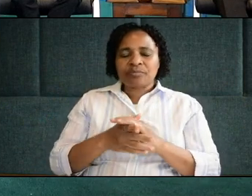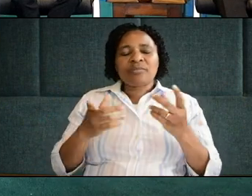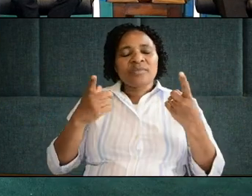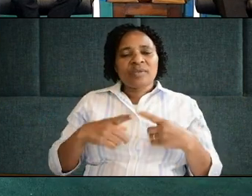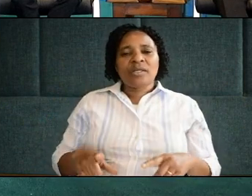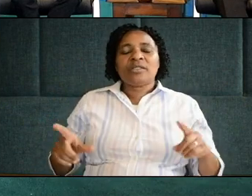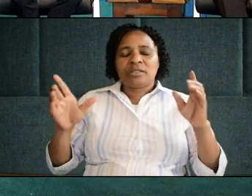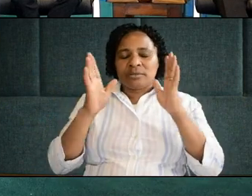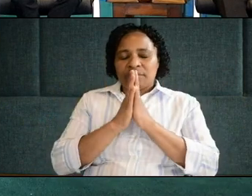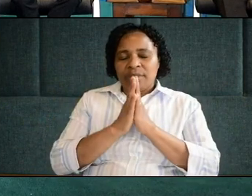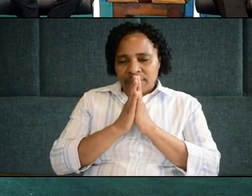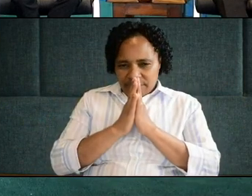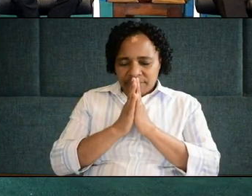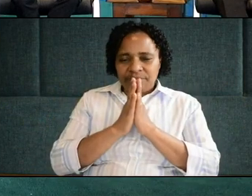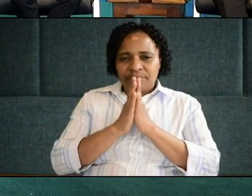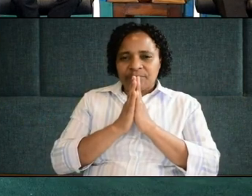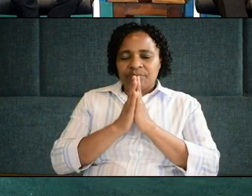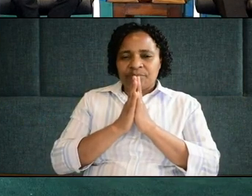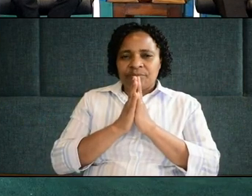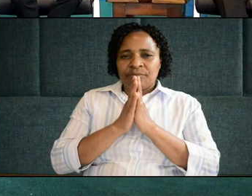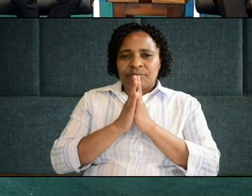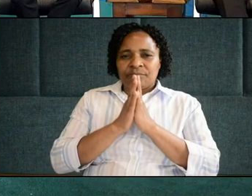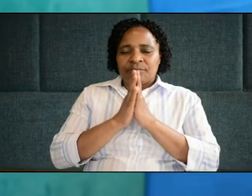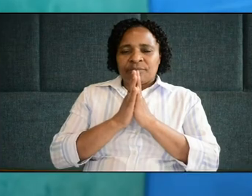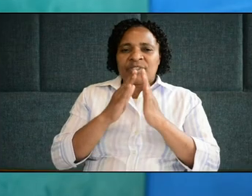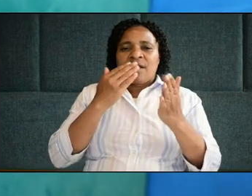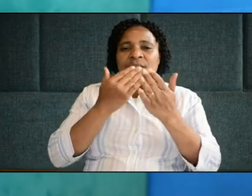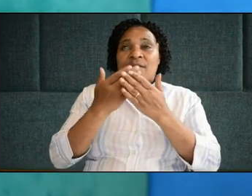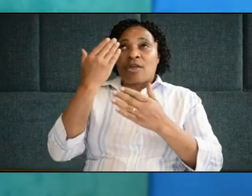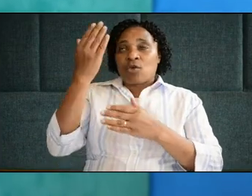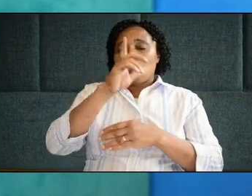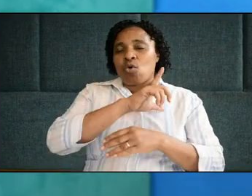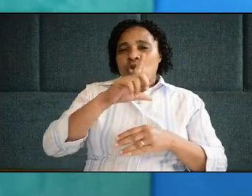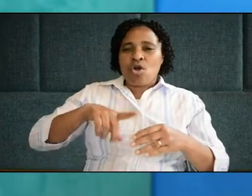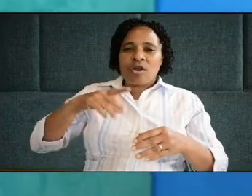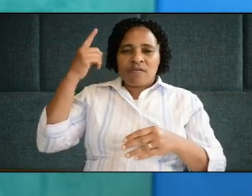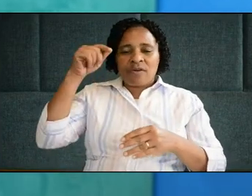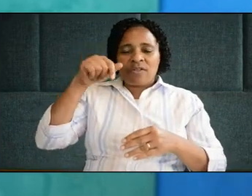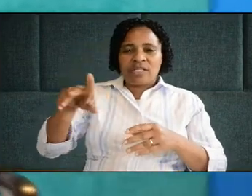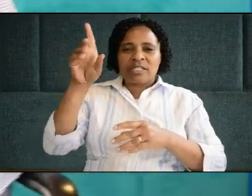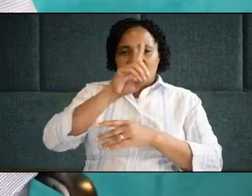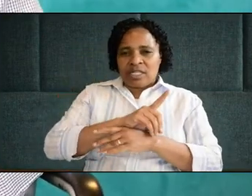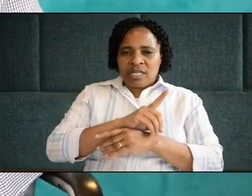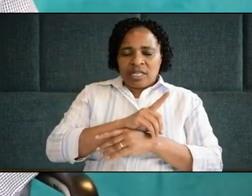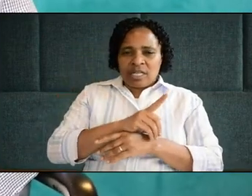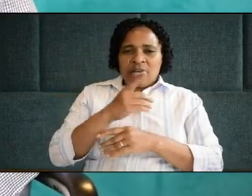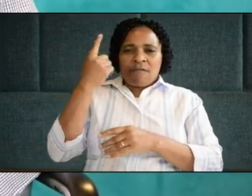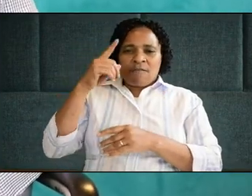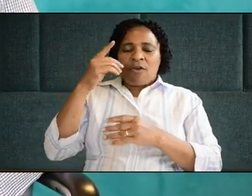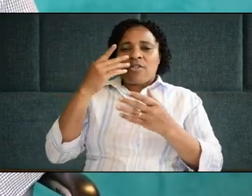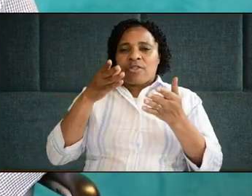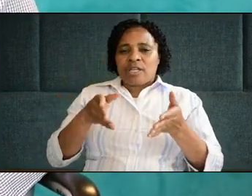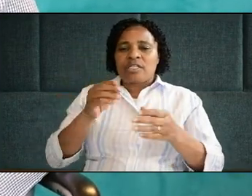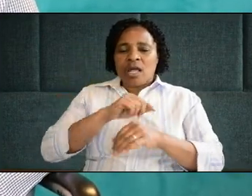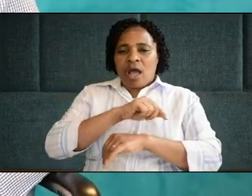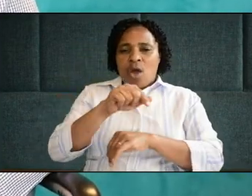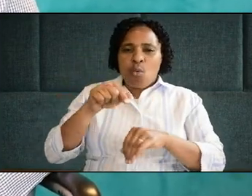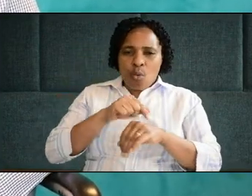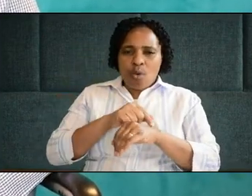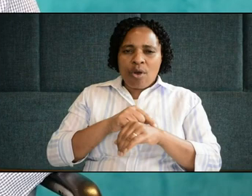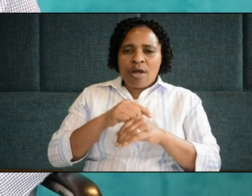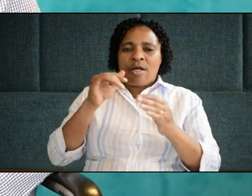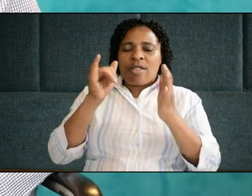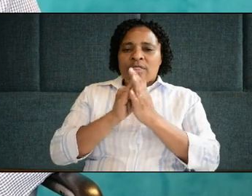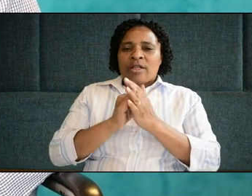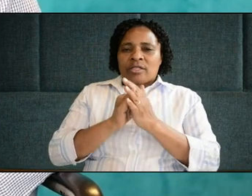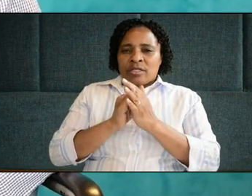let's bow our heads for a word of prayer. Thank you, Lord, for this day. Thank you for this hour